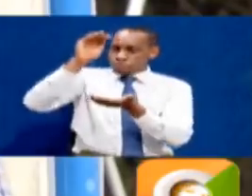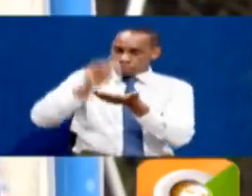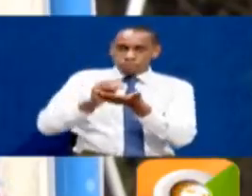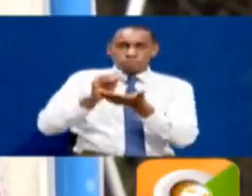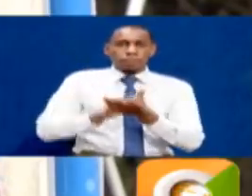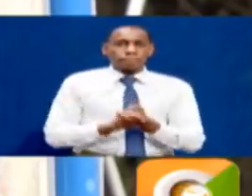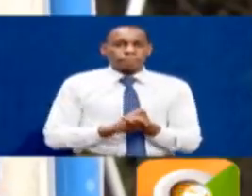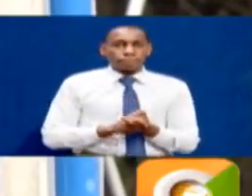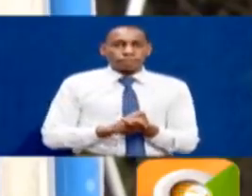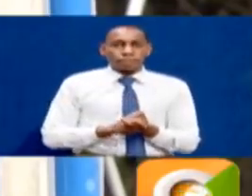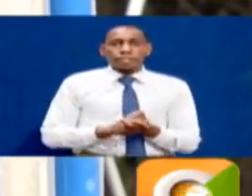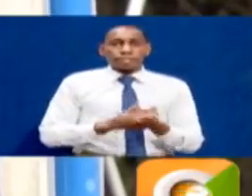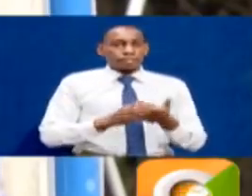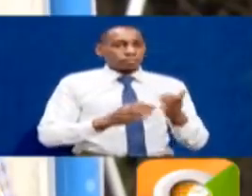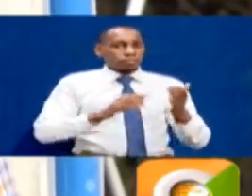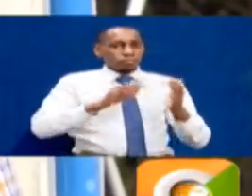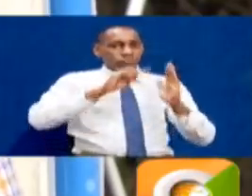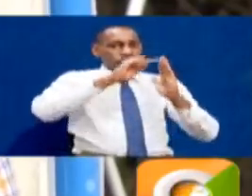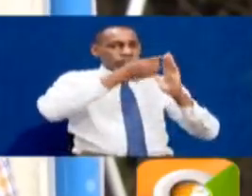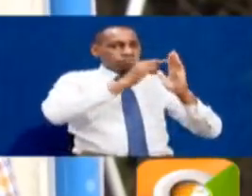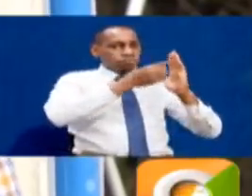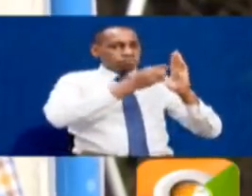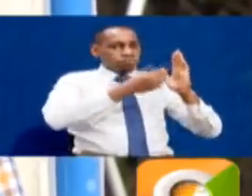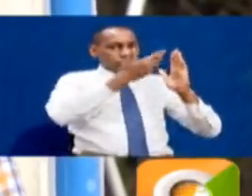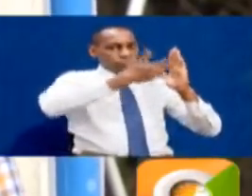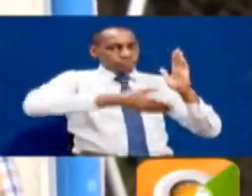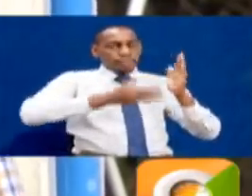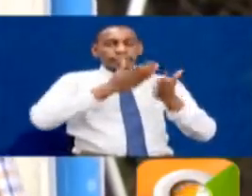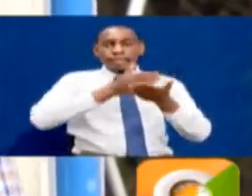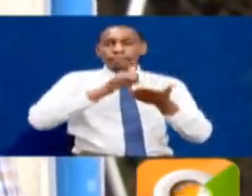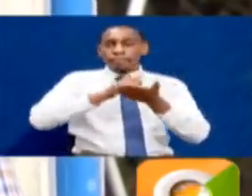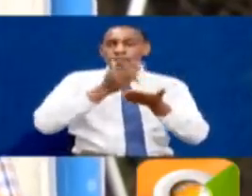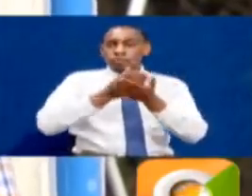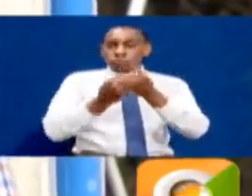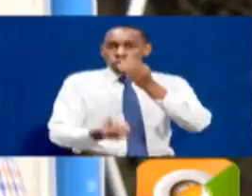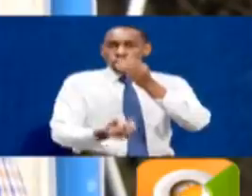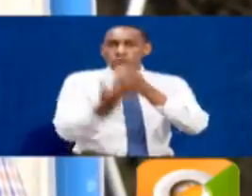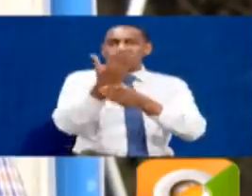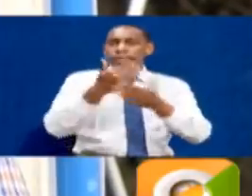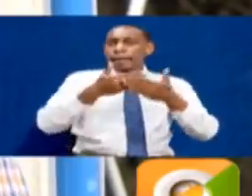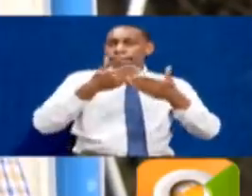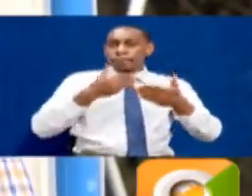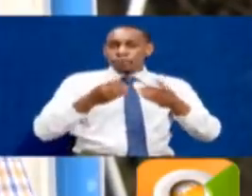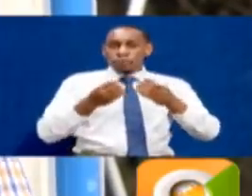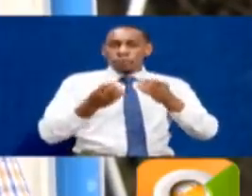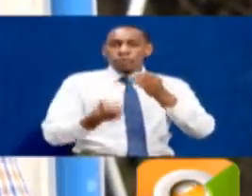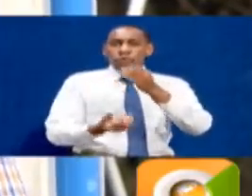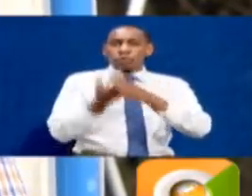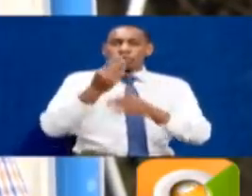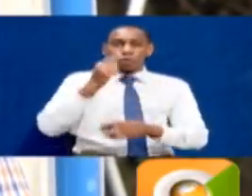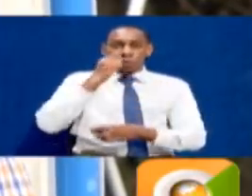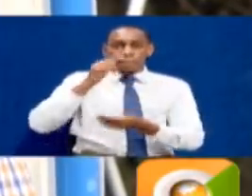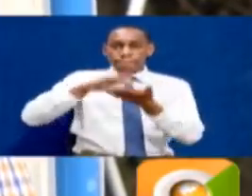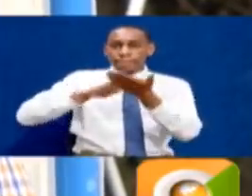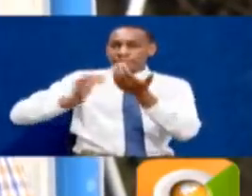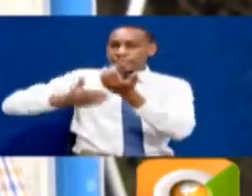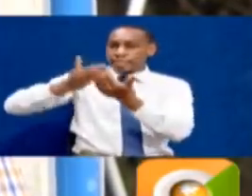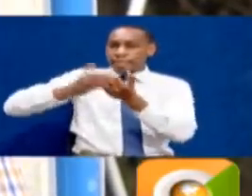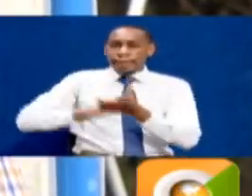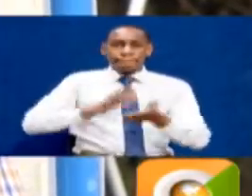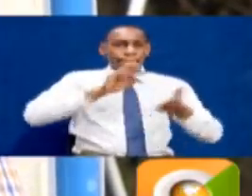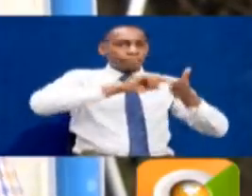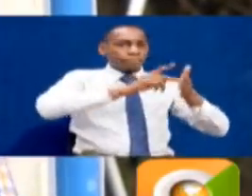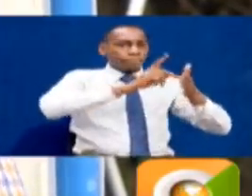as possible. So those are some of the highlights that we'll put in place before we roll home-based care. So